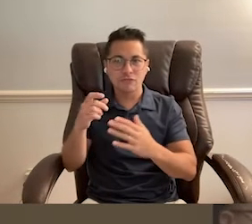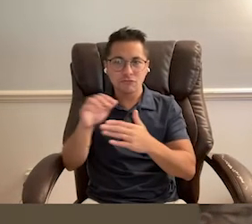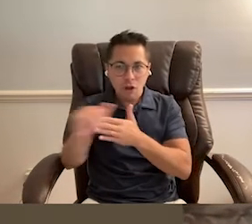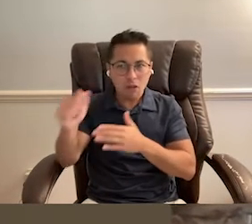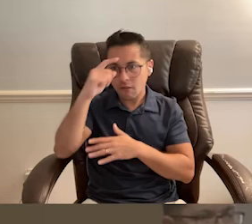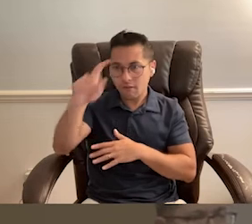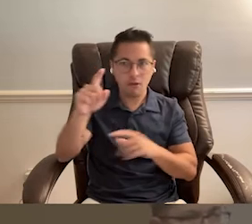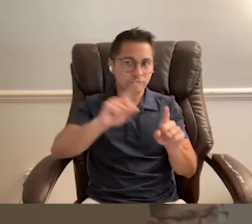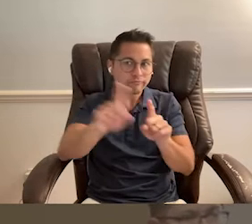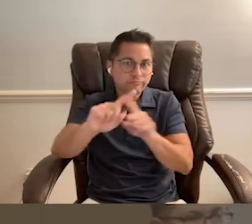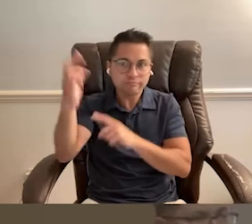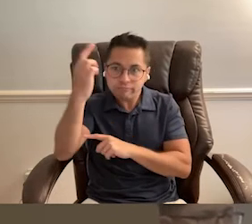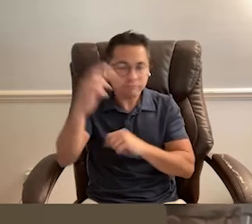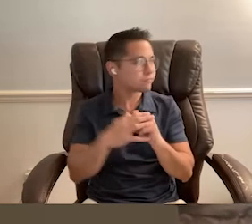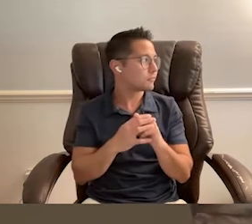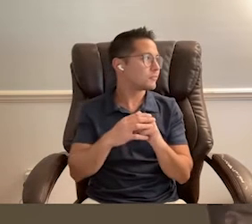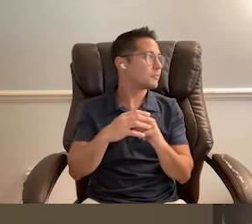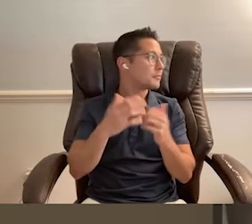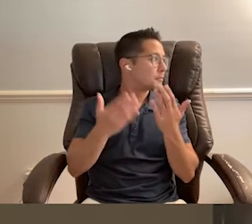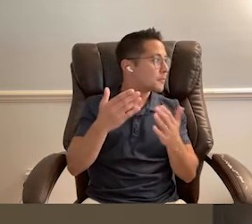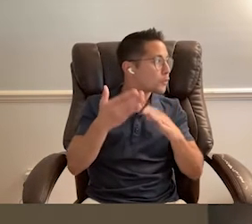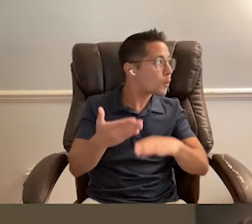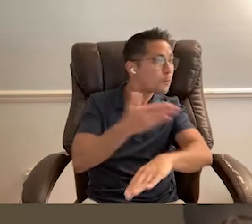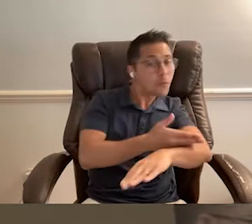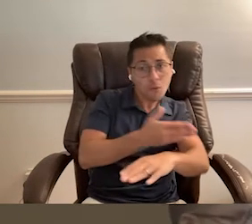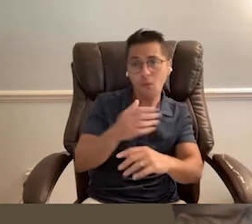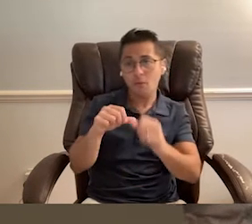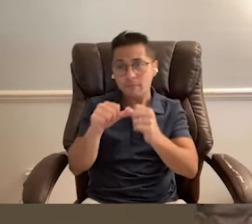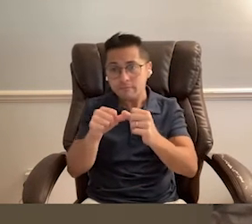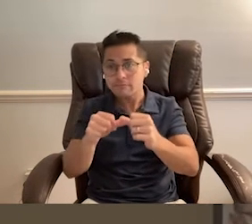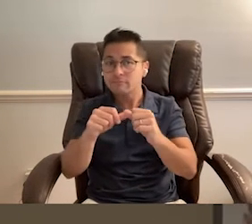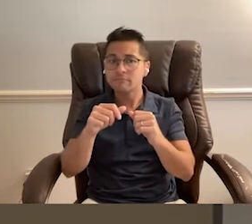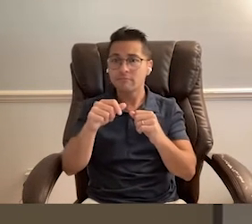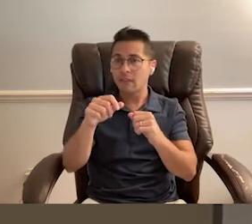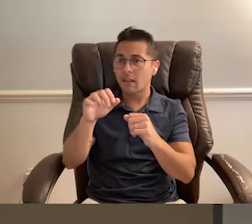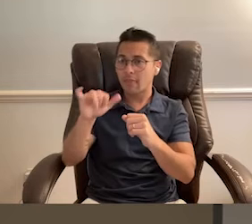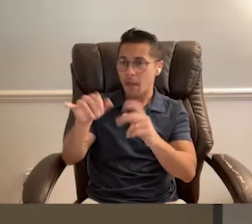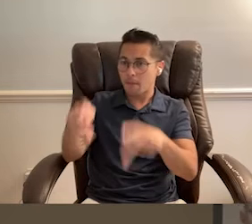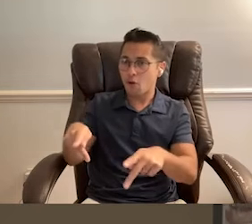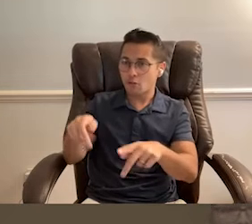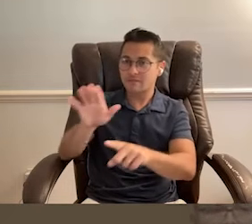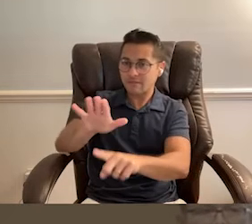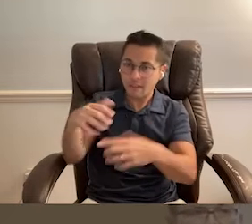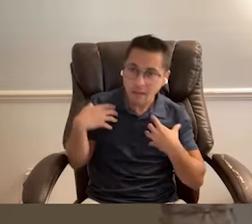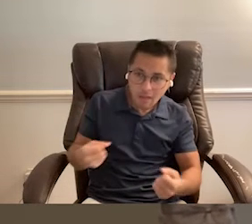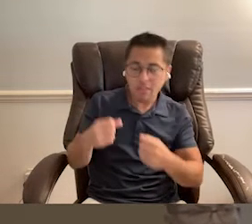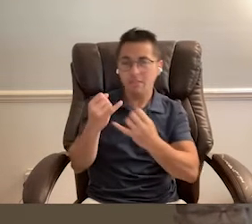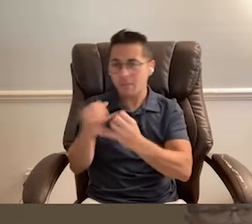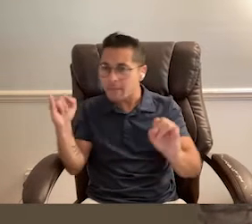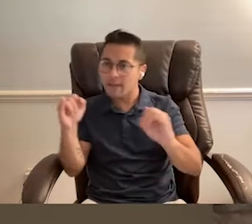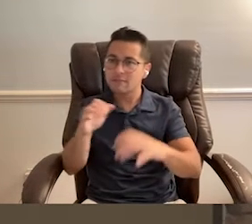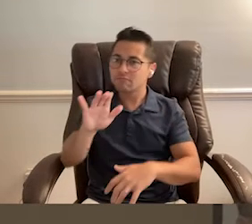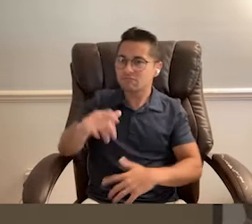improve or maintain that beneficiary, the person with the disabilities, health, independence, or quality of life. So as